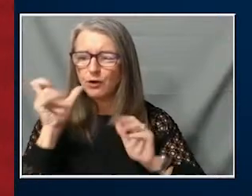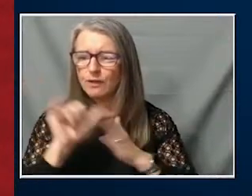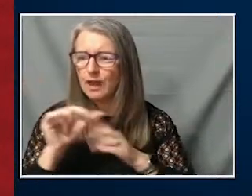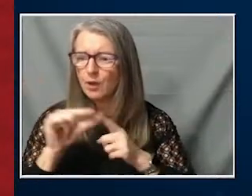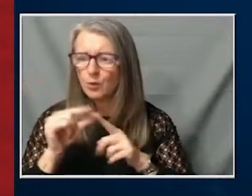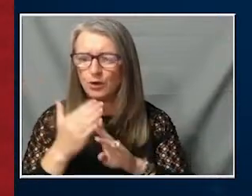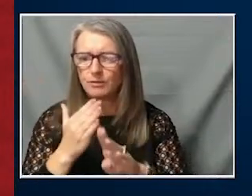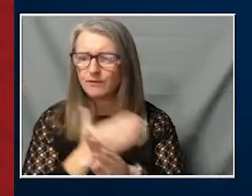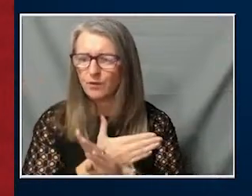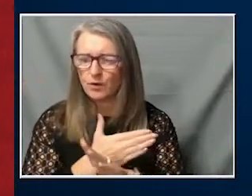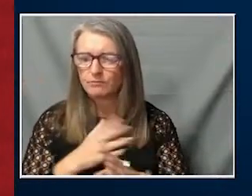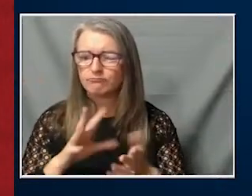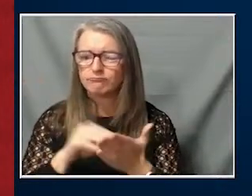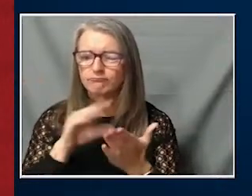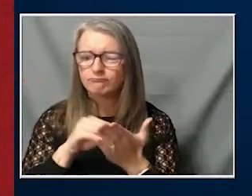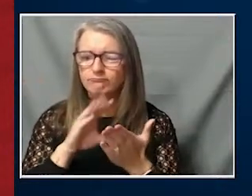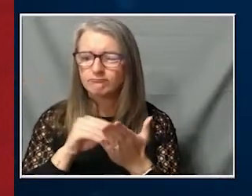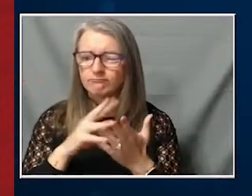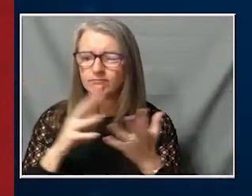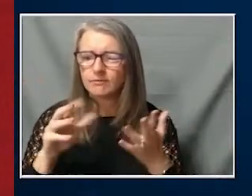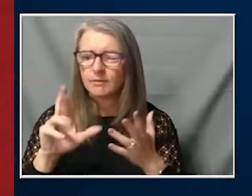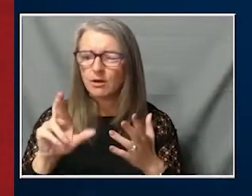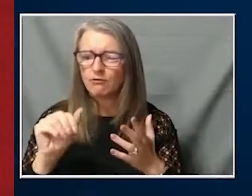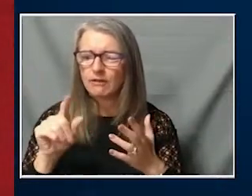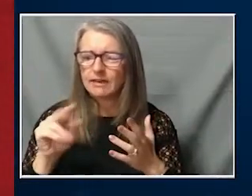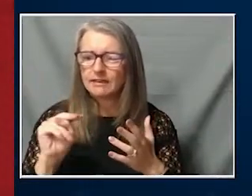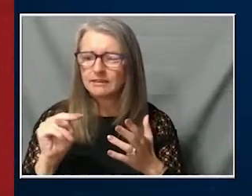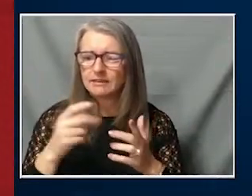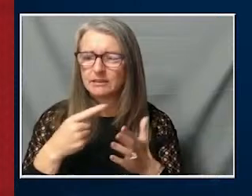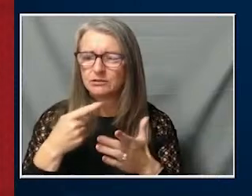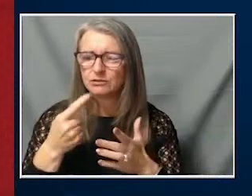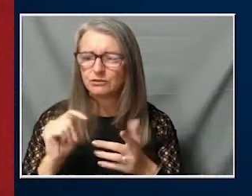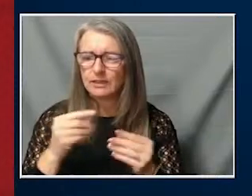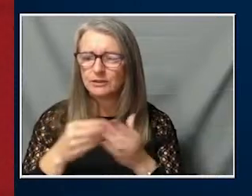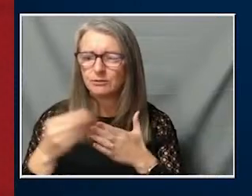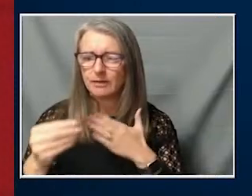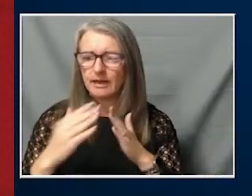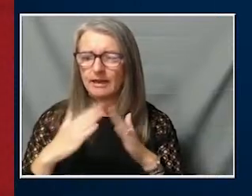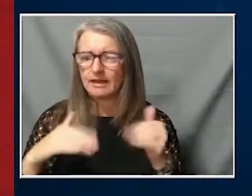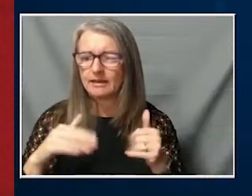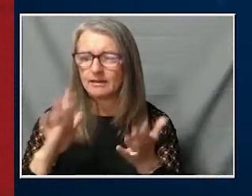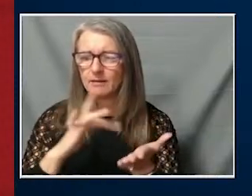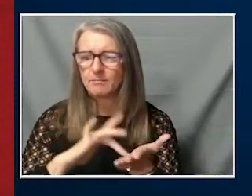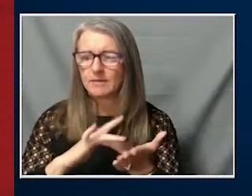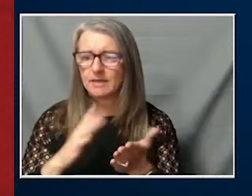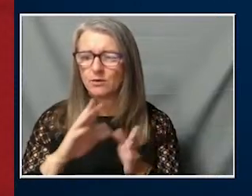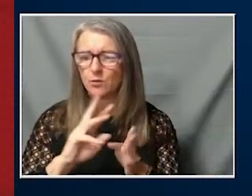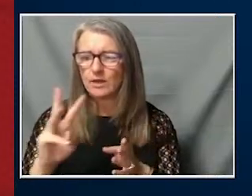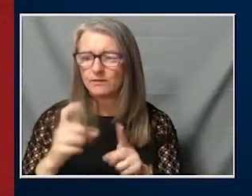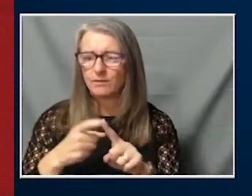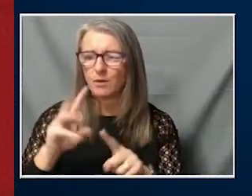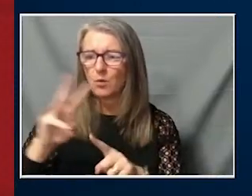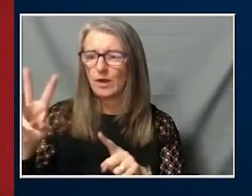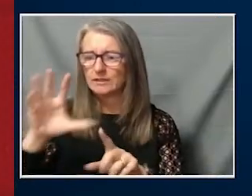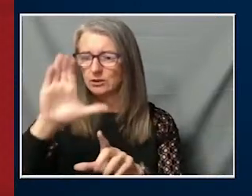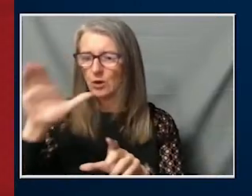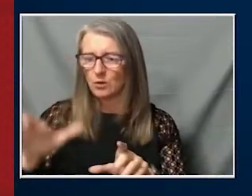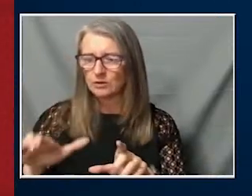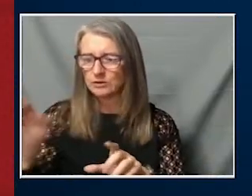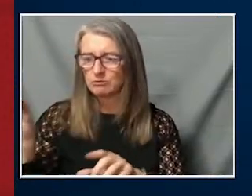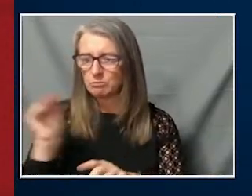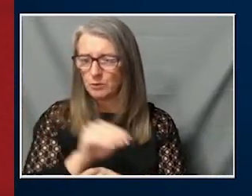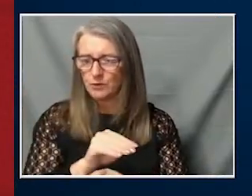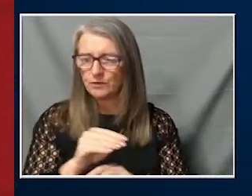So learning a lot about radon. I never knew about this until I tried to buy a house here in the Midwest, coming from the West Coast. So this is really, really interesting